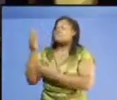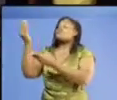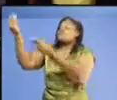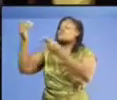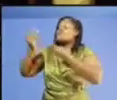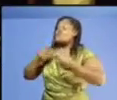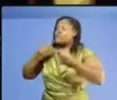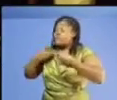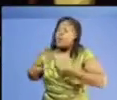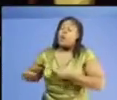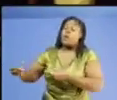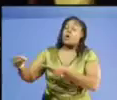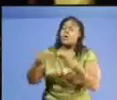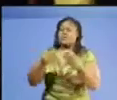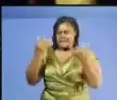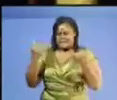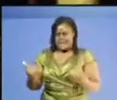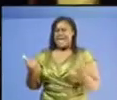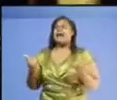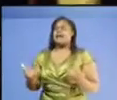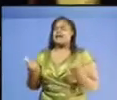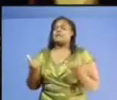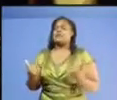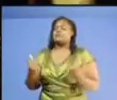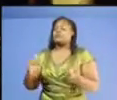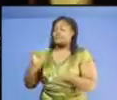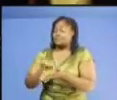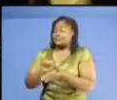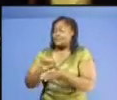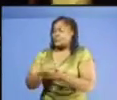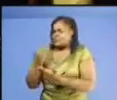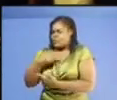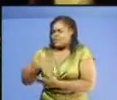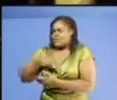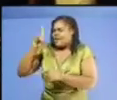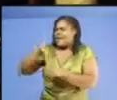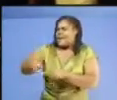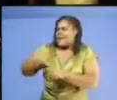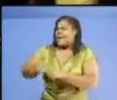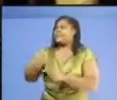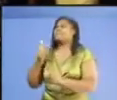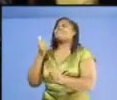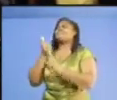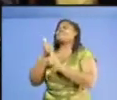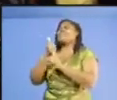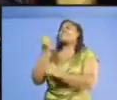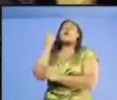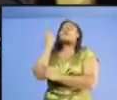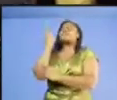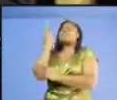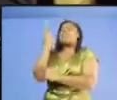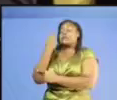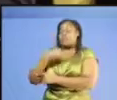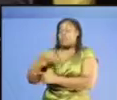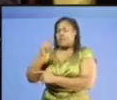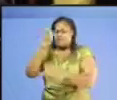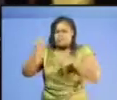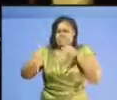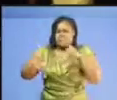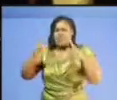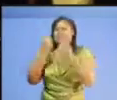given to this moment that which we can't even fully fathom, because